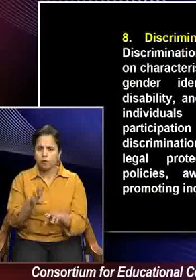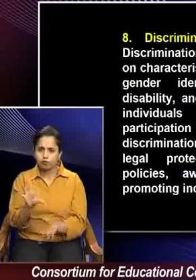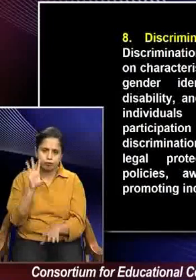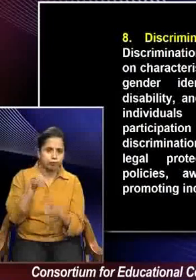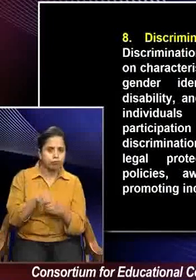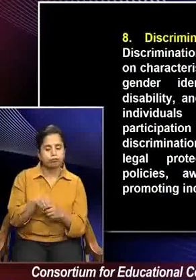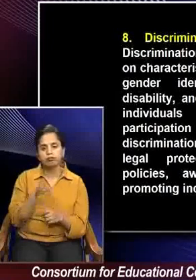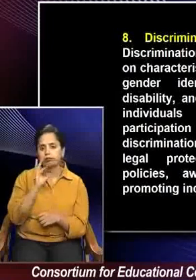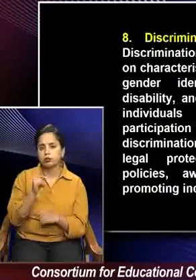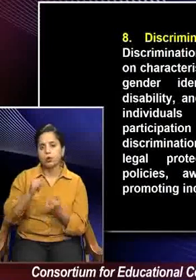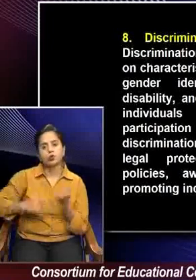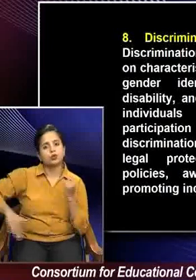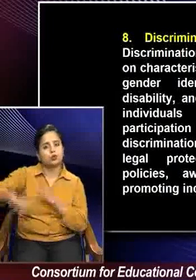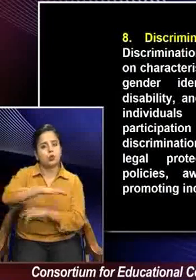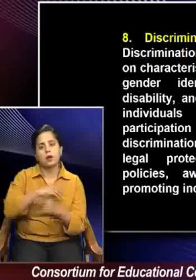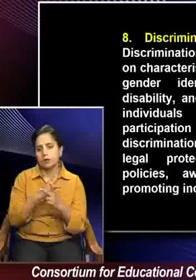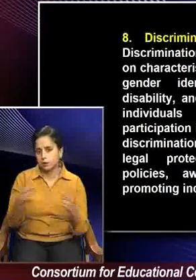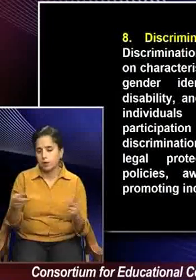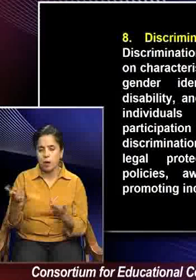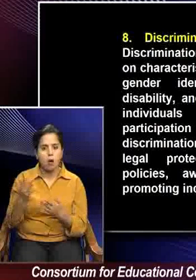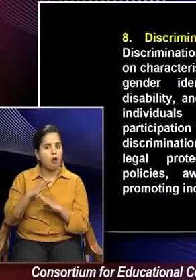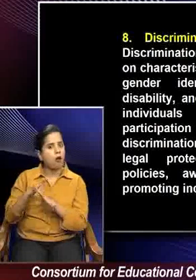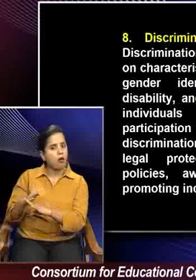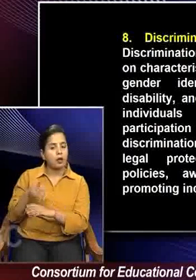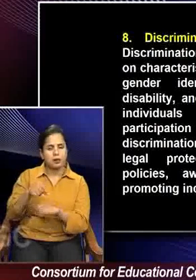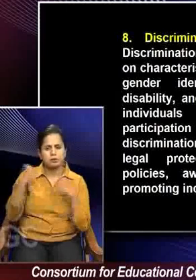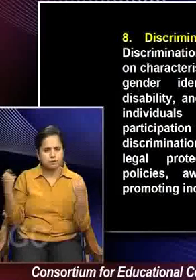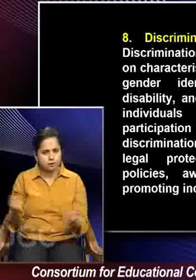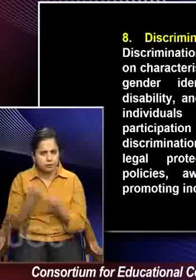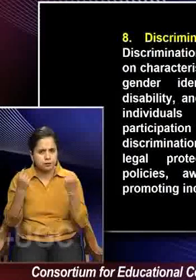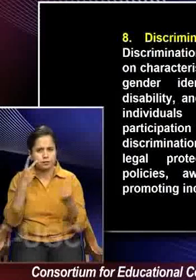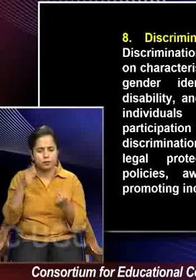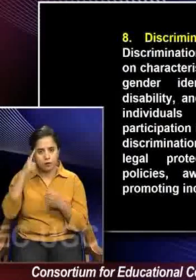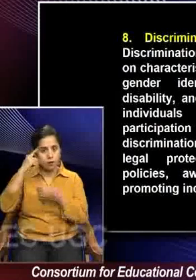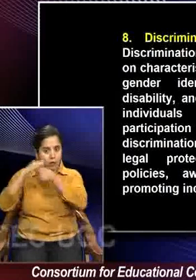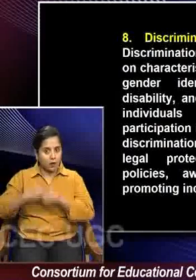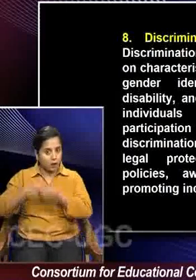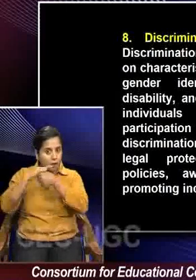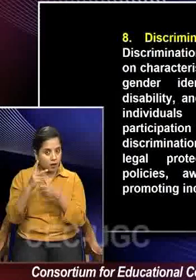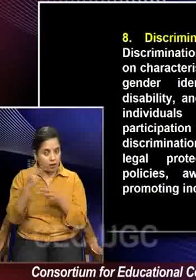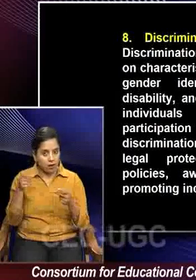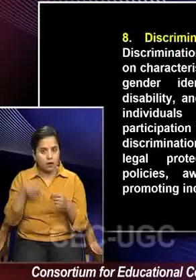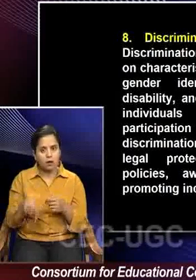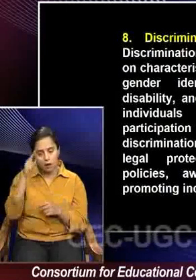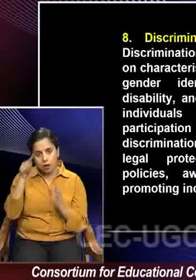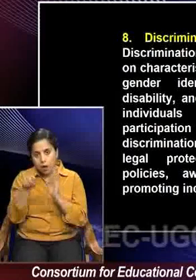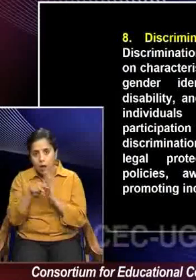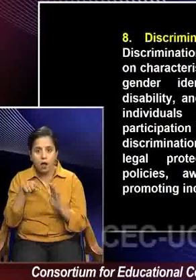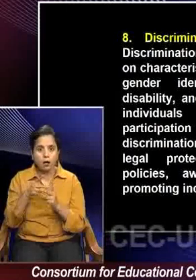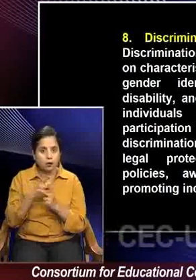participation in the society. The efforts to combat the discrimination and